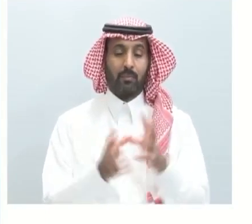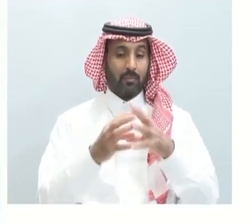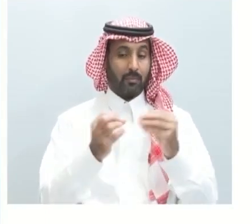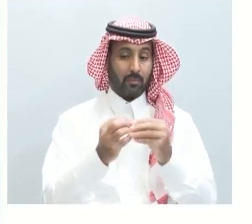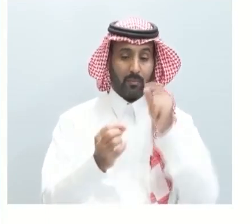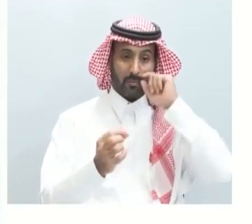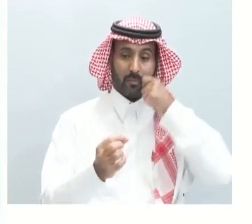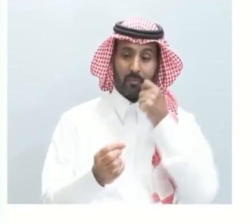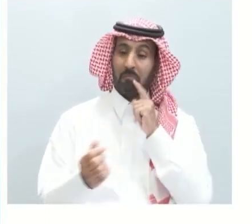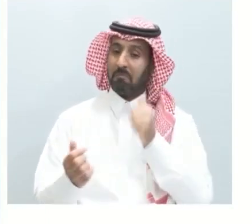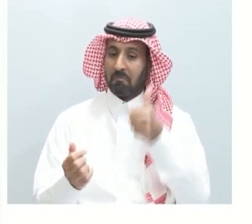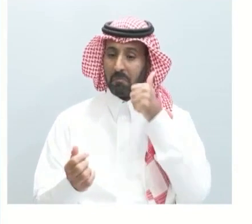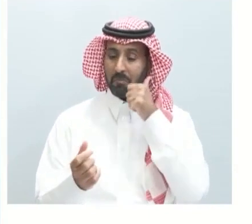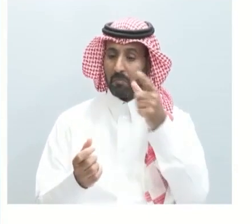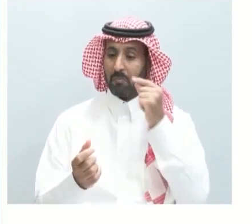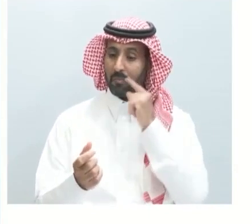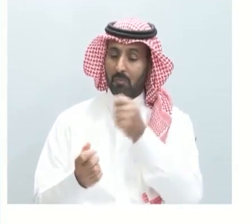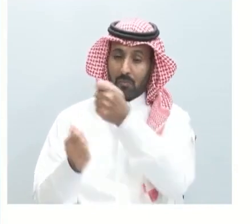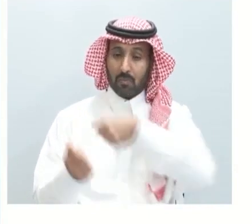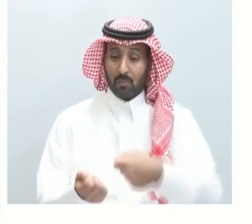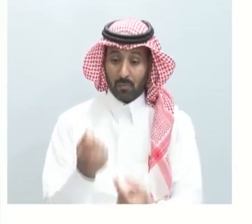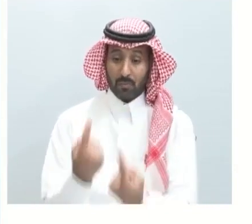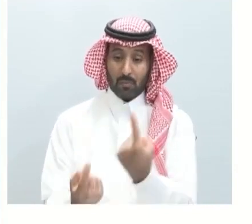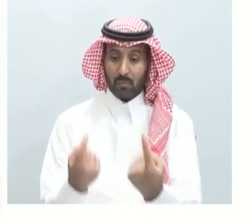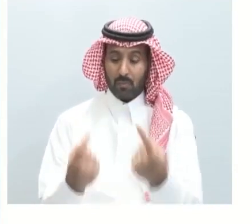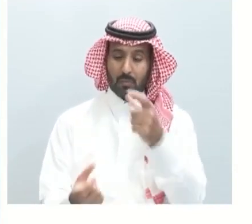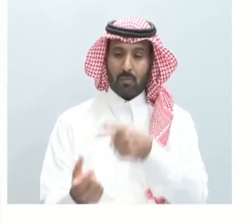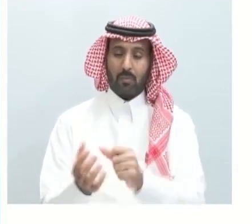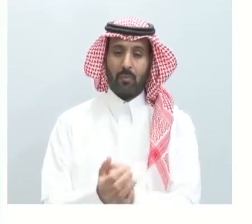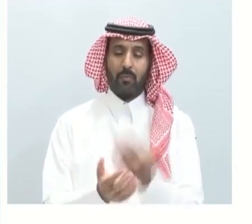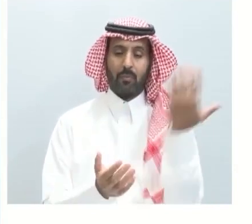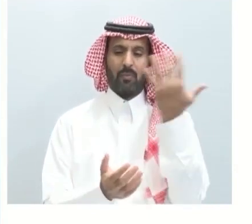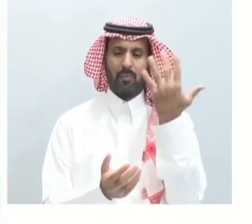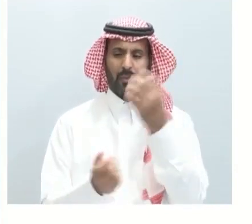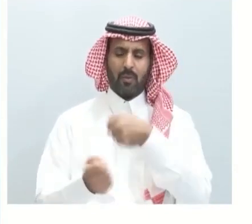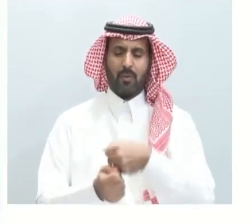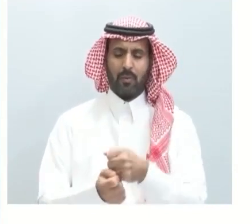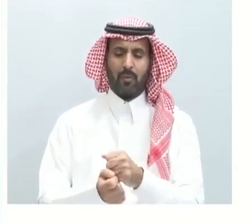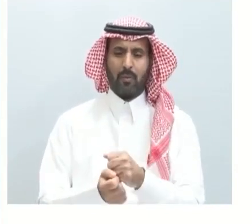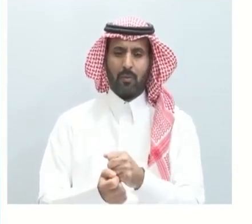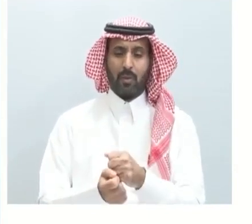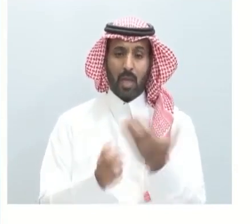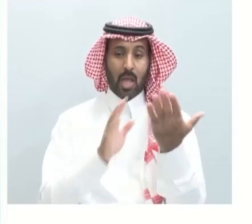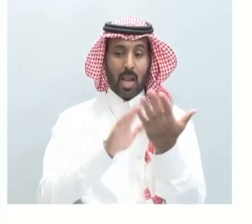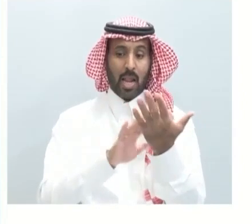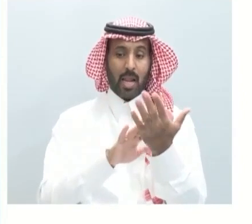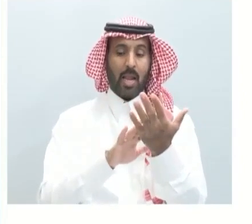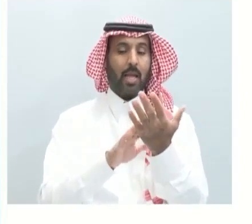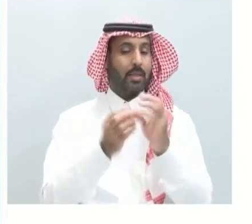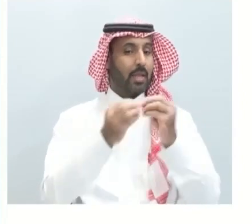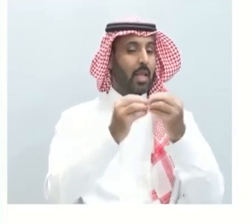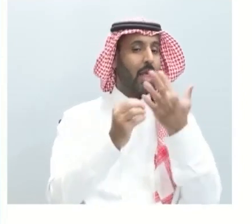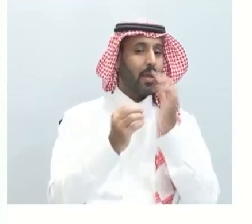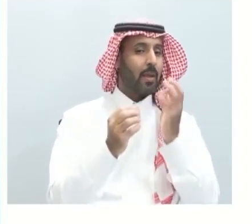means that he is good at making plants grow catch someone red handed